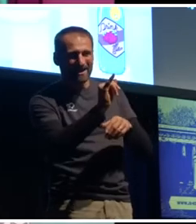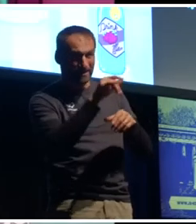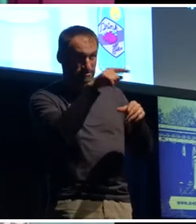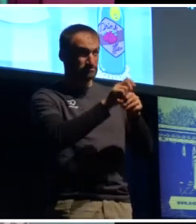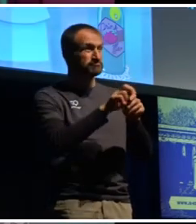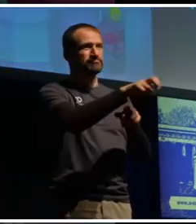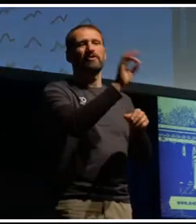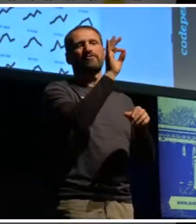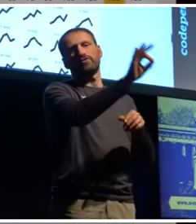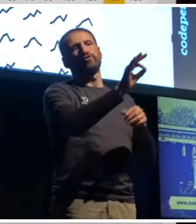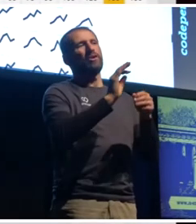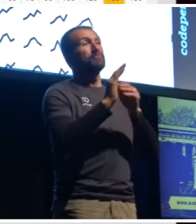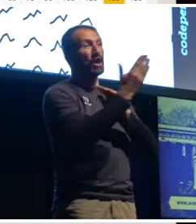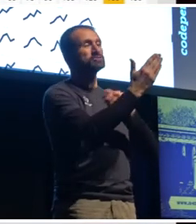JavaScript.